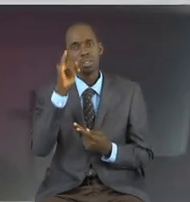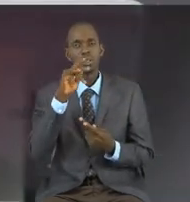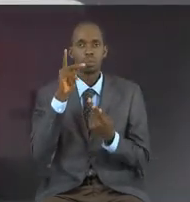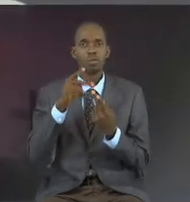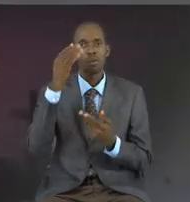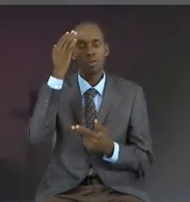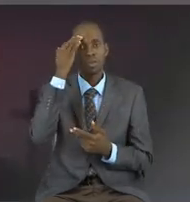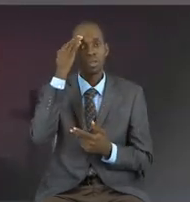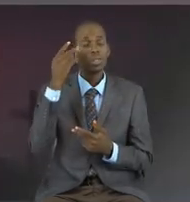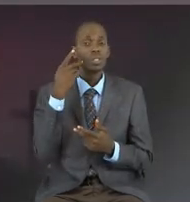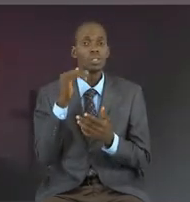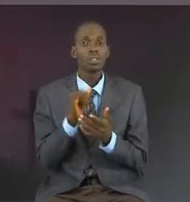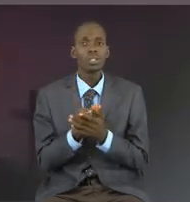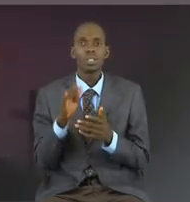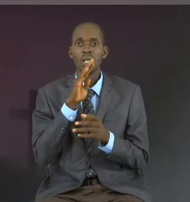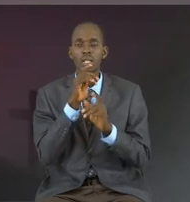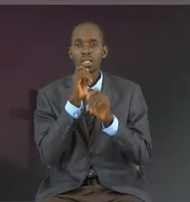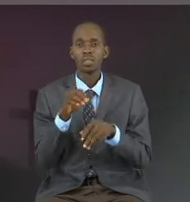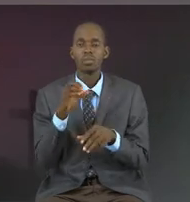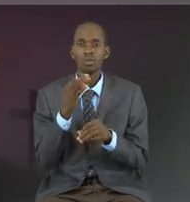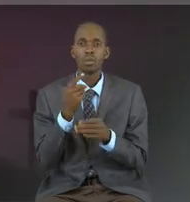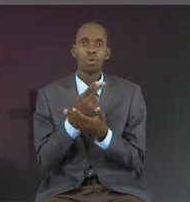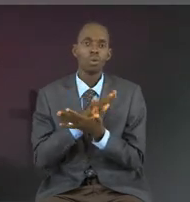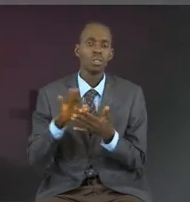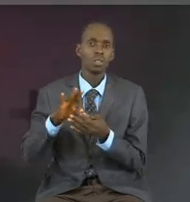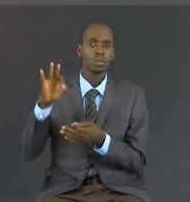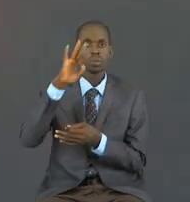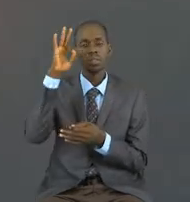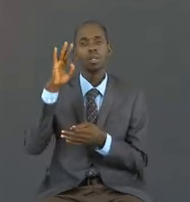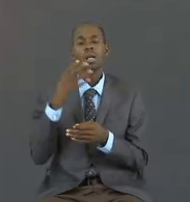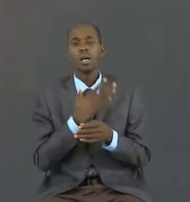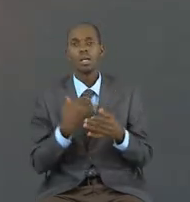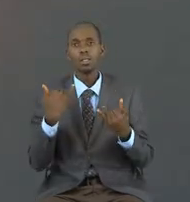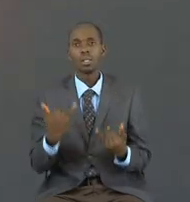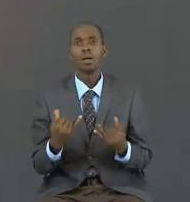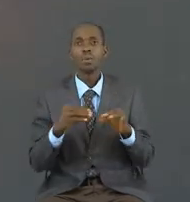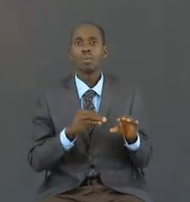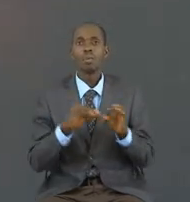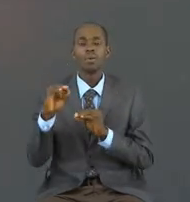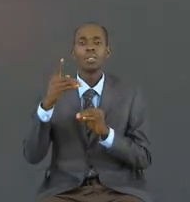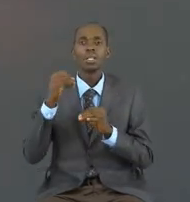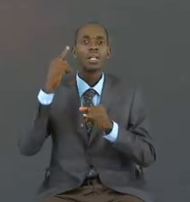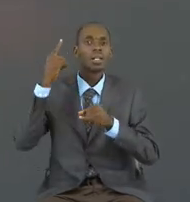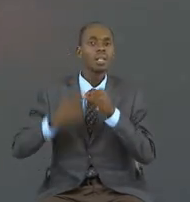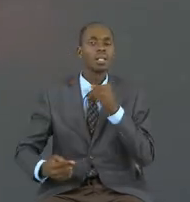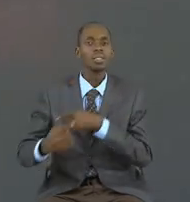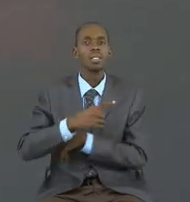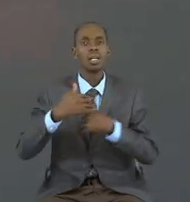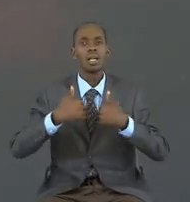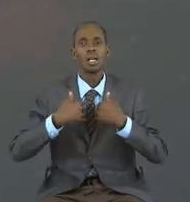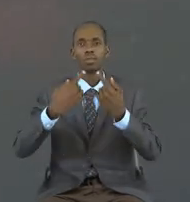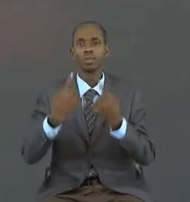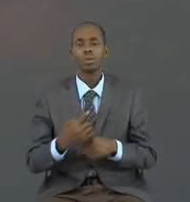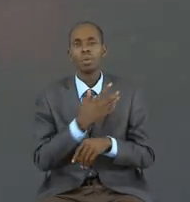the Holy Ghost. He had been moving in the Holy Ghost. And now the last day has come. And he looked